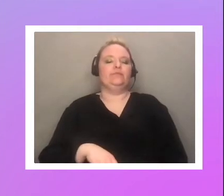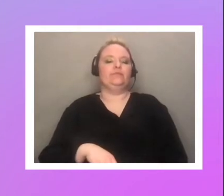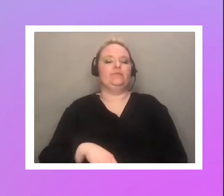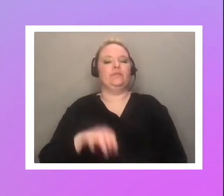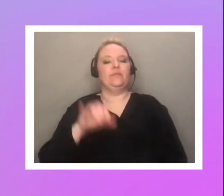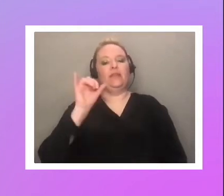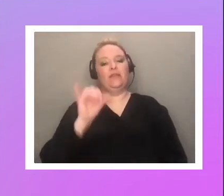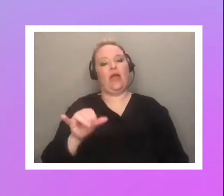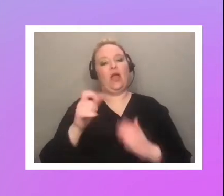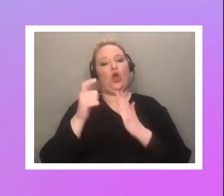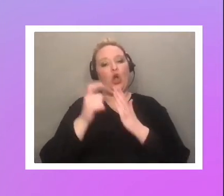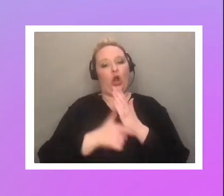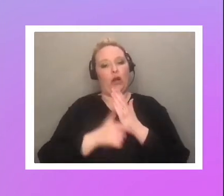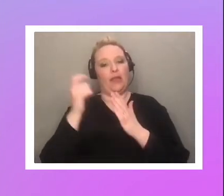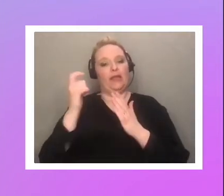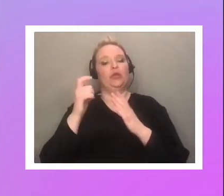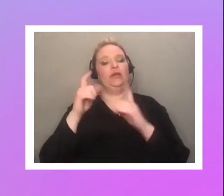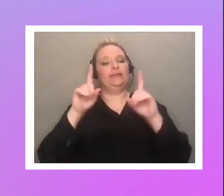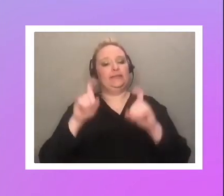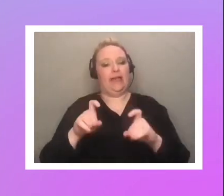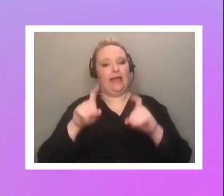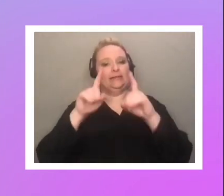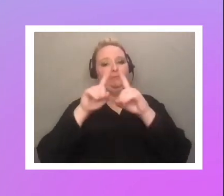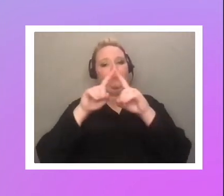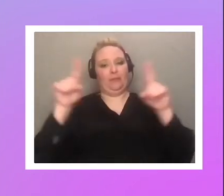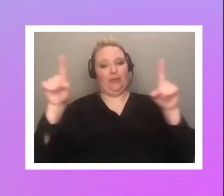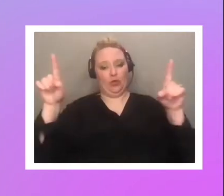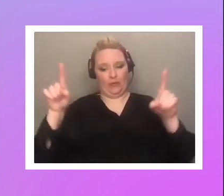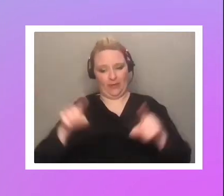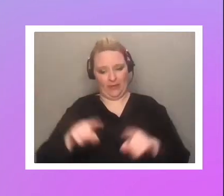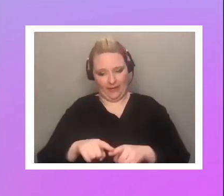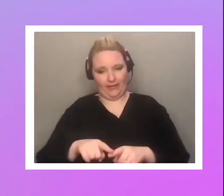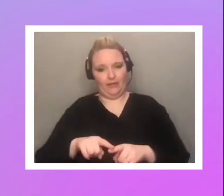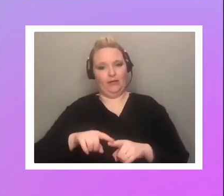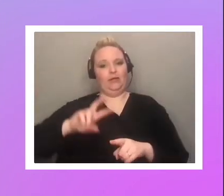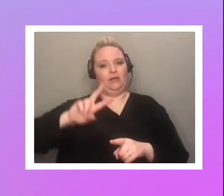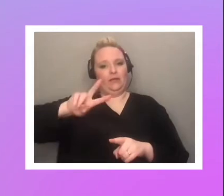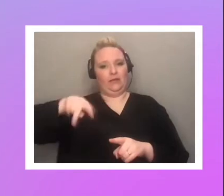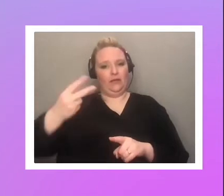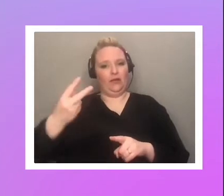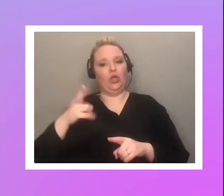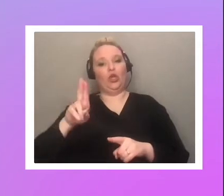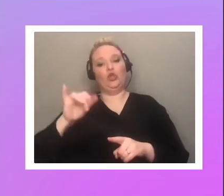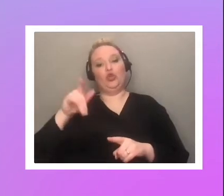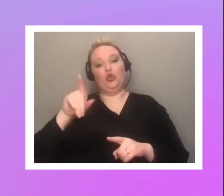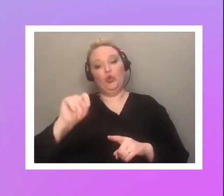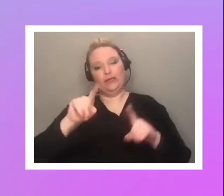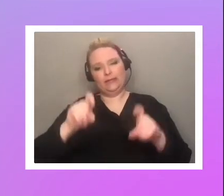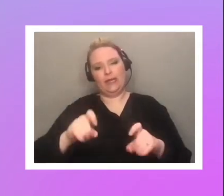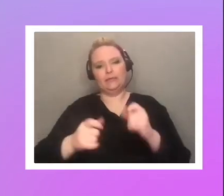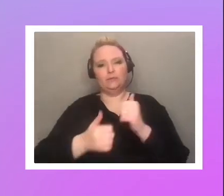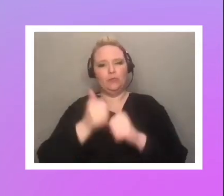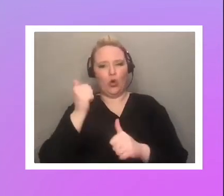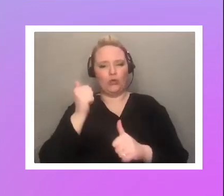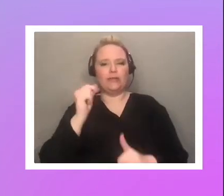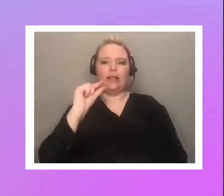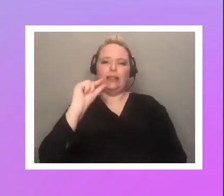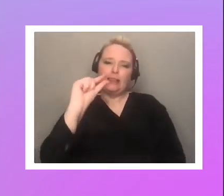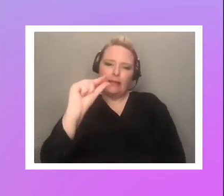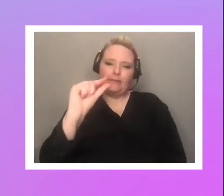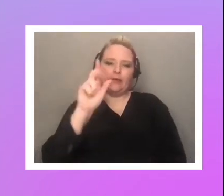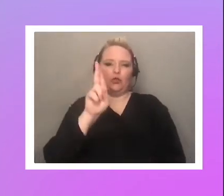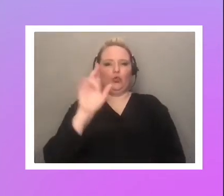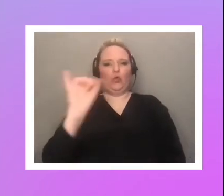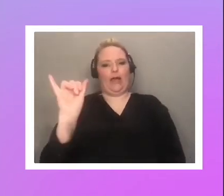automation test pyramid inverted, really should just say unit tests for the most part and a tiny bit of UI.